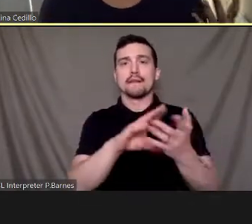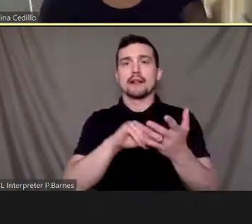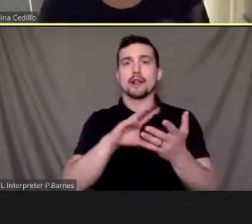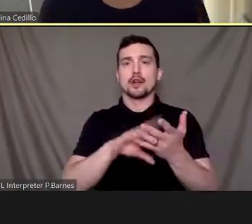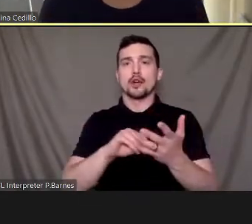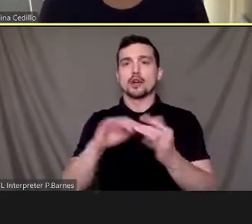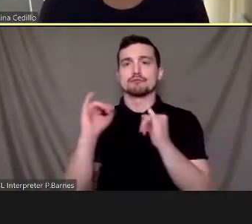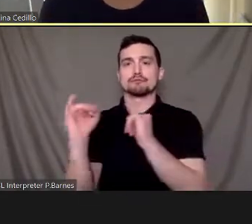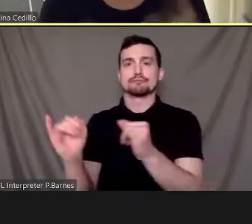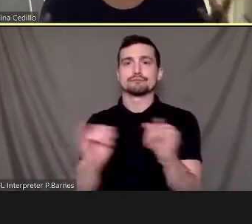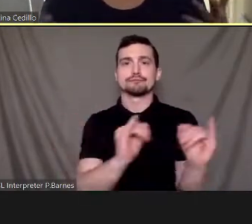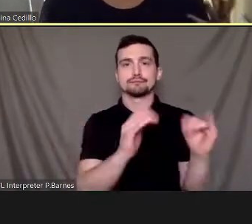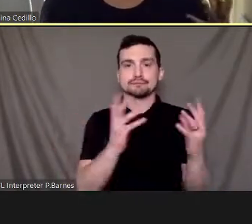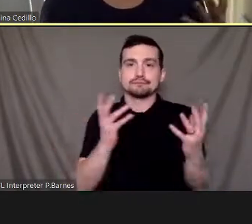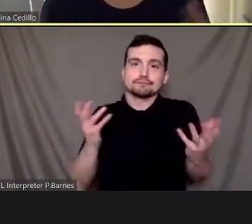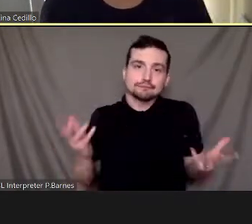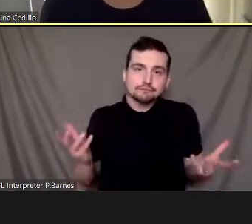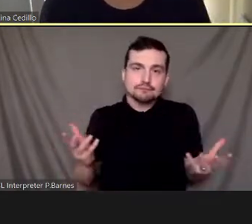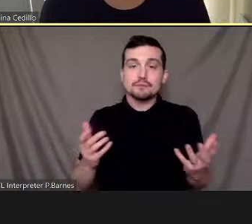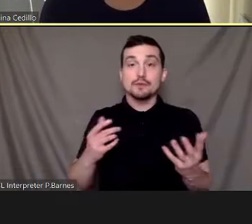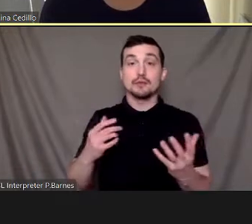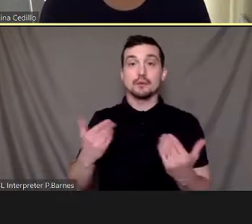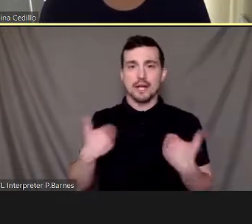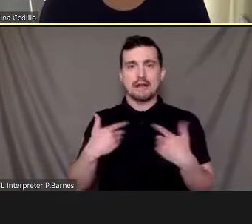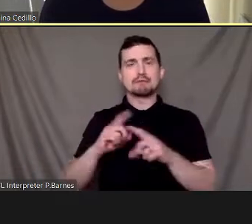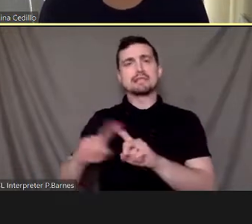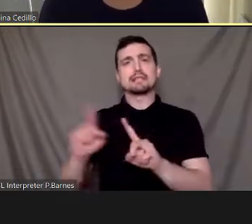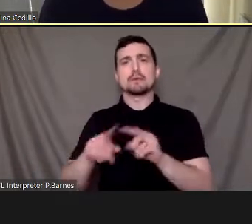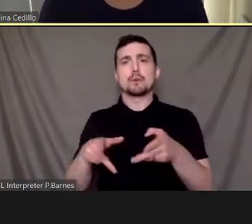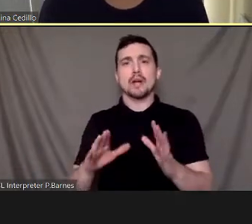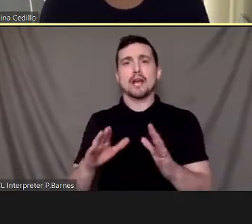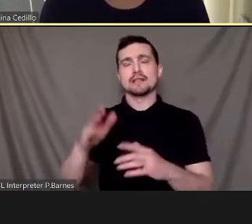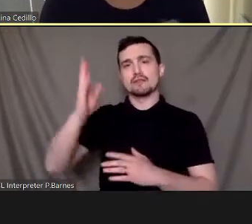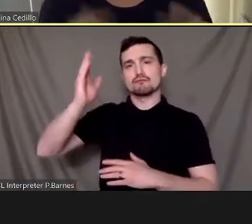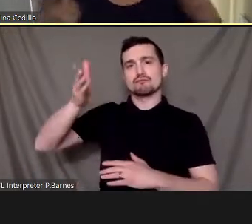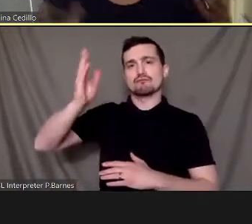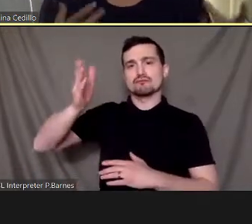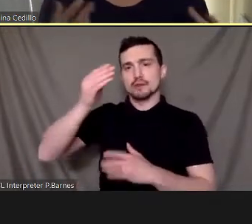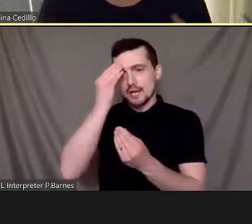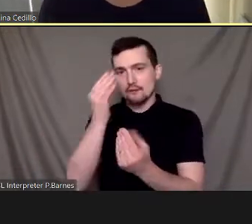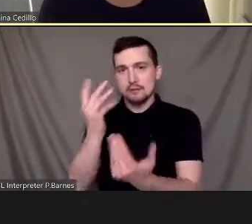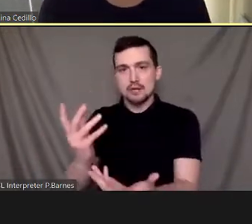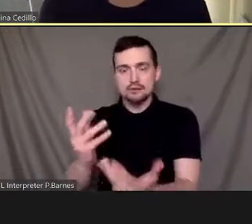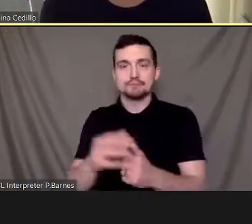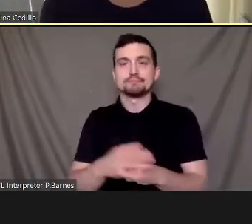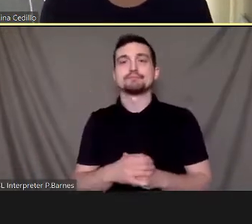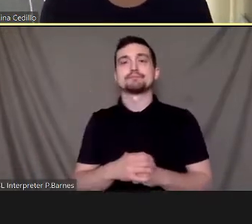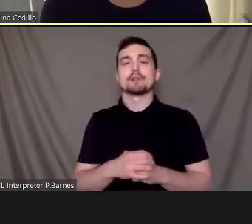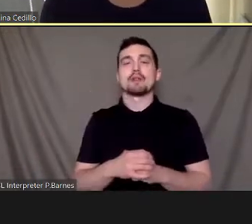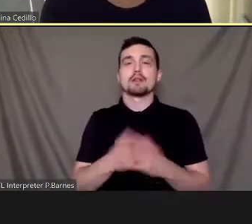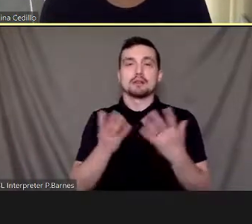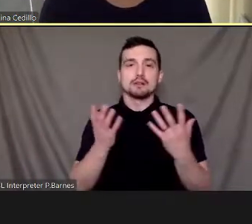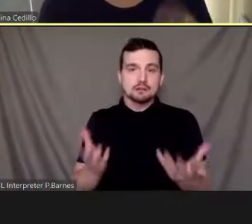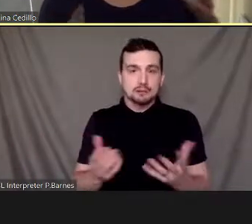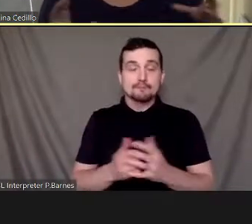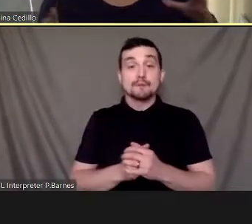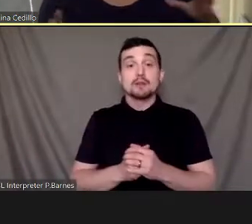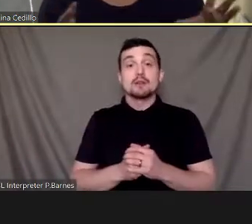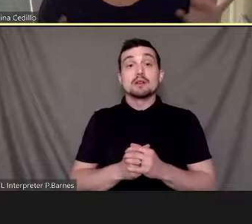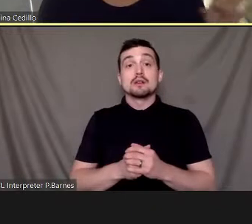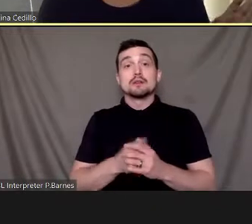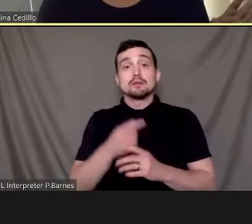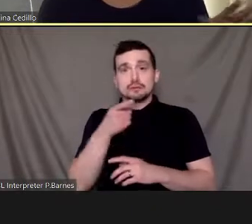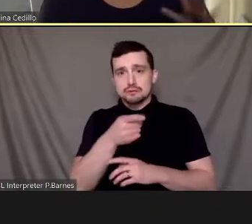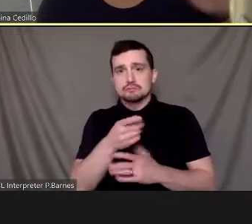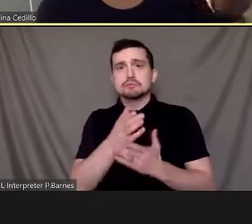are different ways of presenting information and things like that. So, those are some of